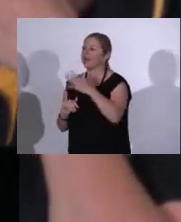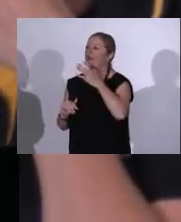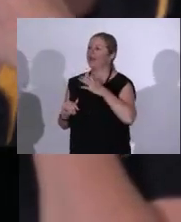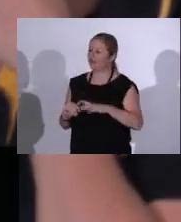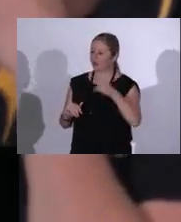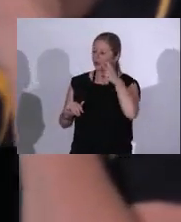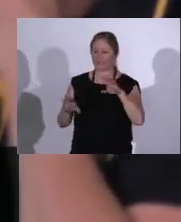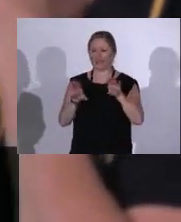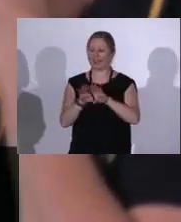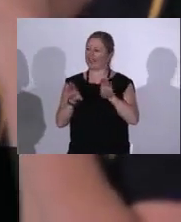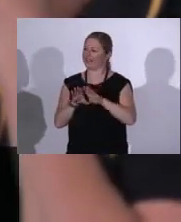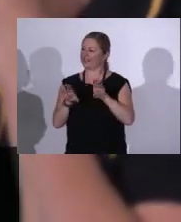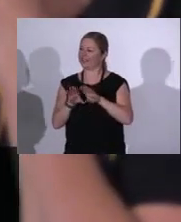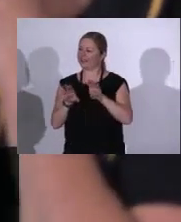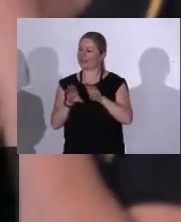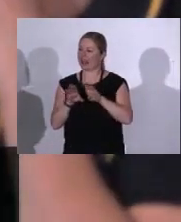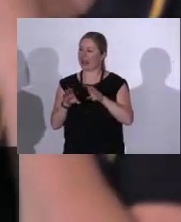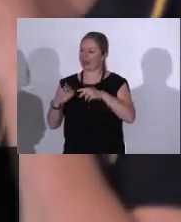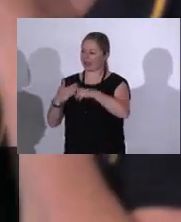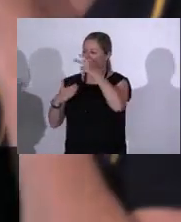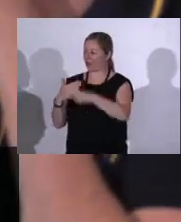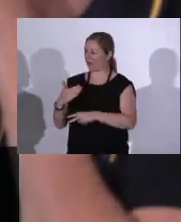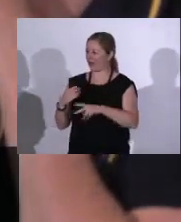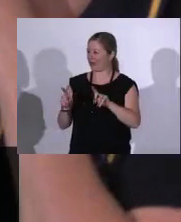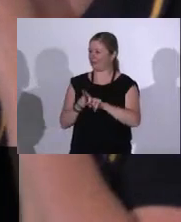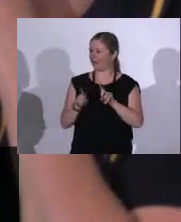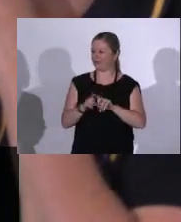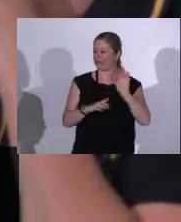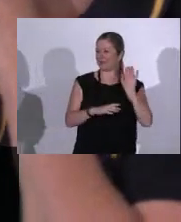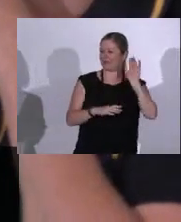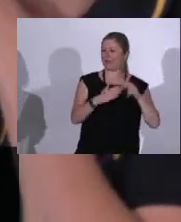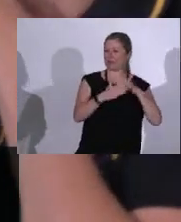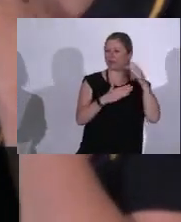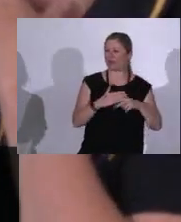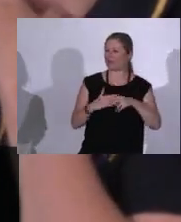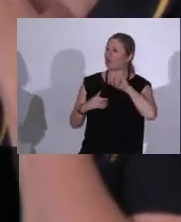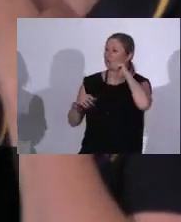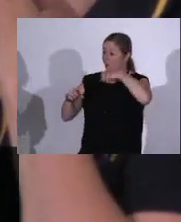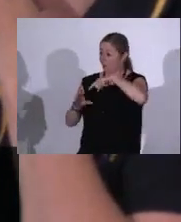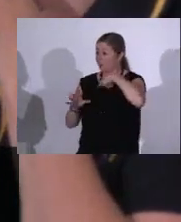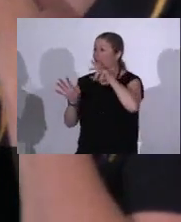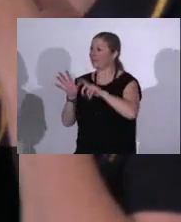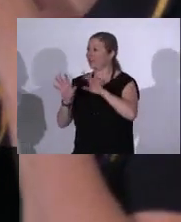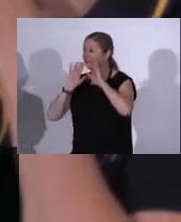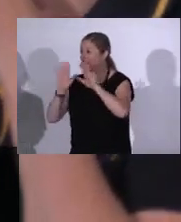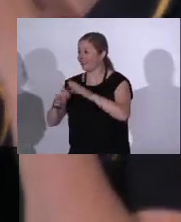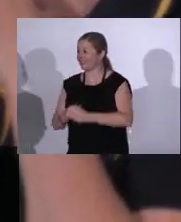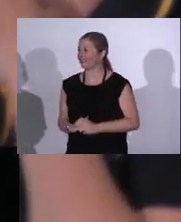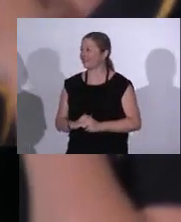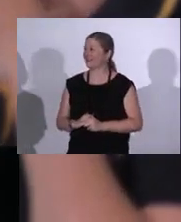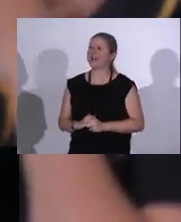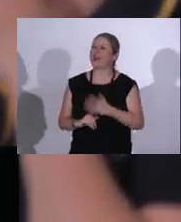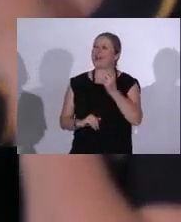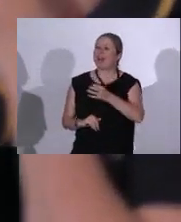similar integrated program. So that's on the horizon for this year as well, which is fantastic. We've got Brighton Little Aths,